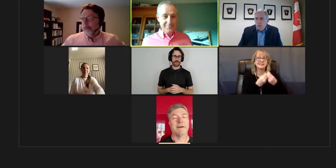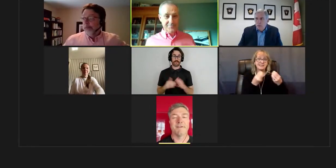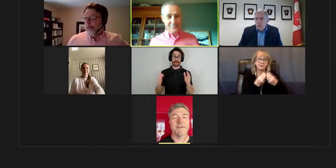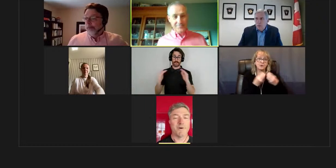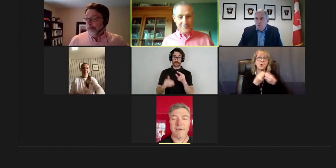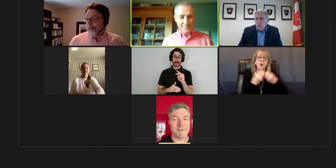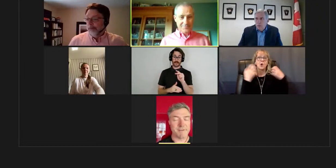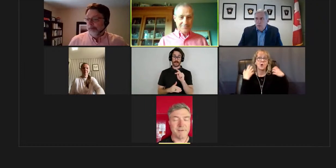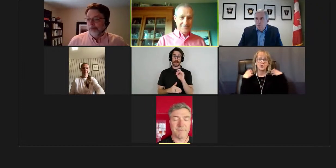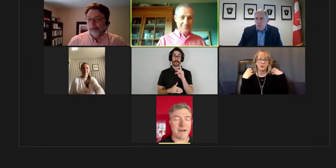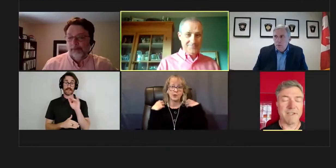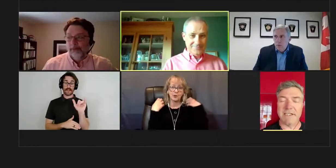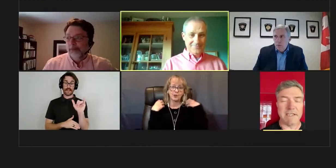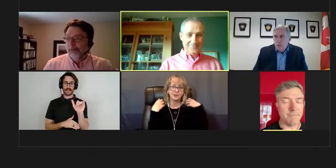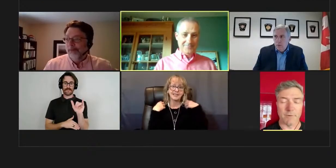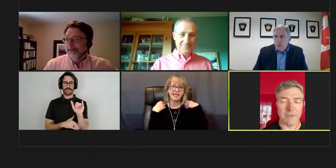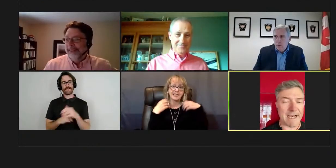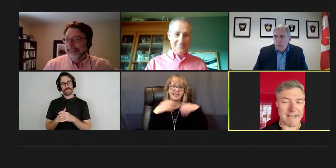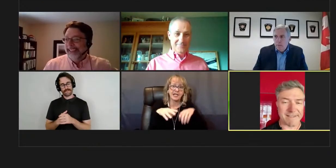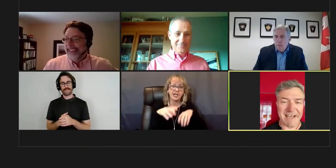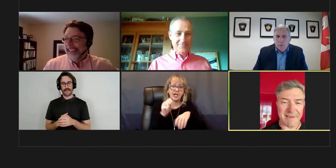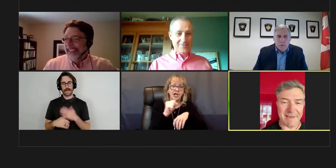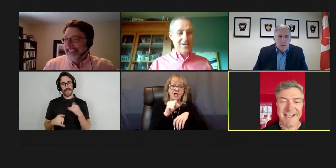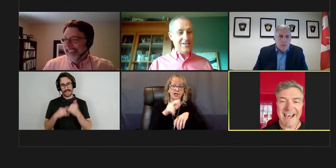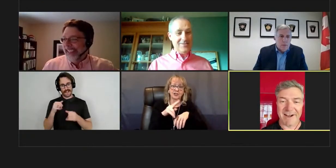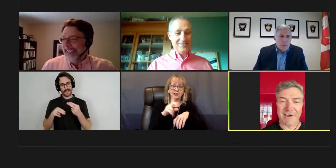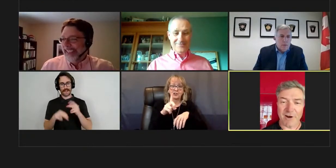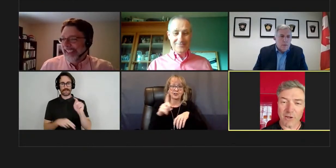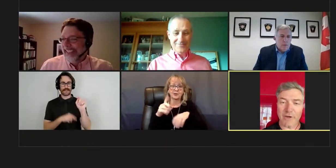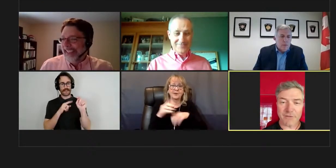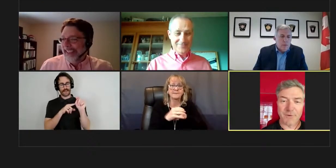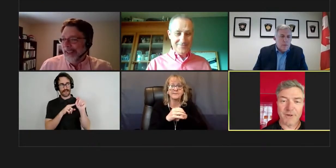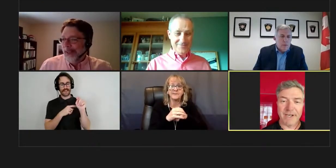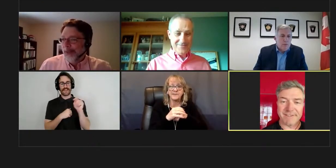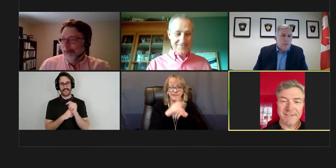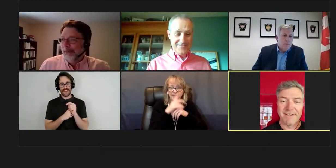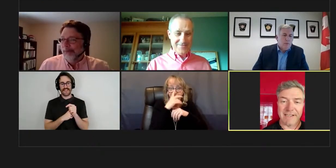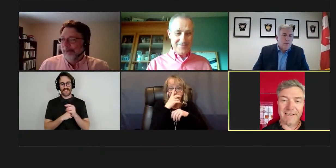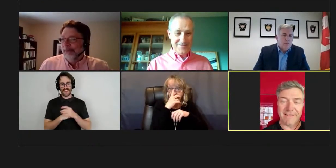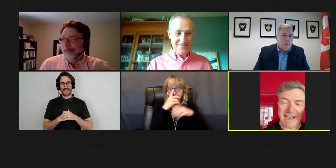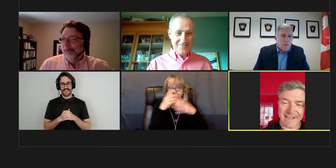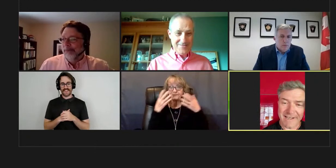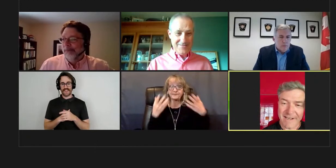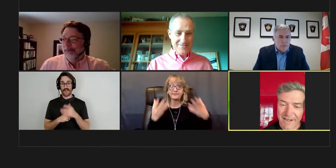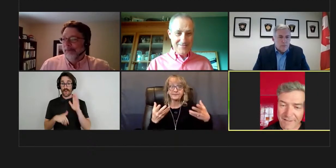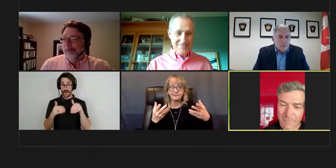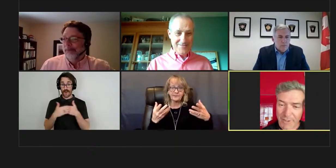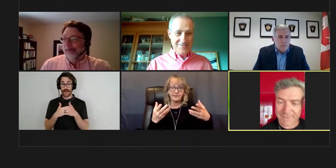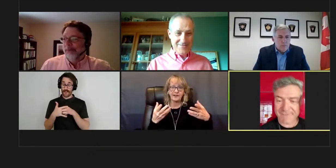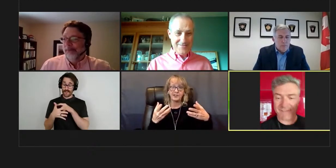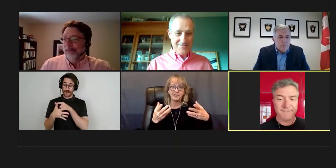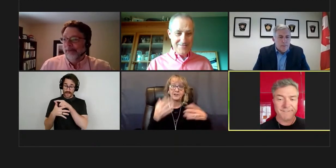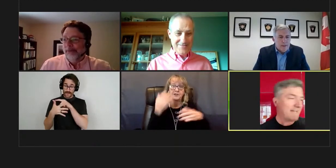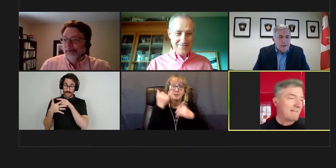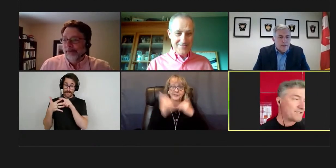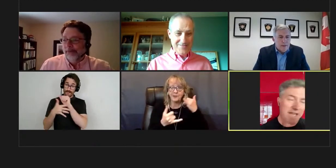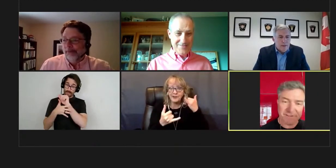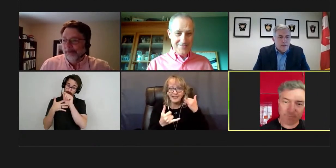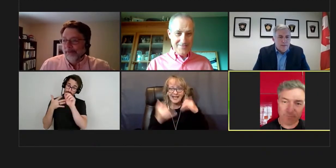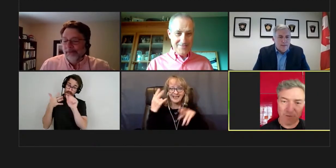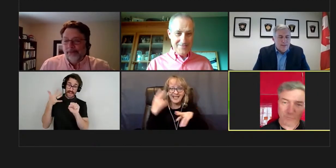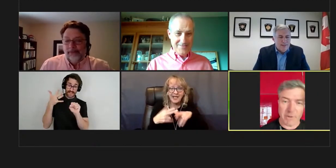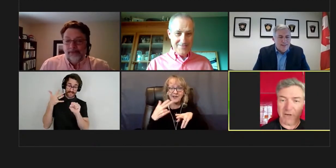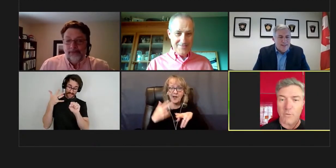Very much. Councillor Tierney. The joys of having T for a last name. And I got all the way through it, Keith, and we got to Suds, and she